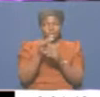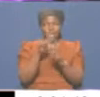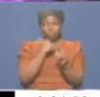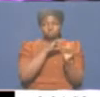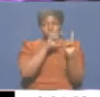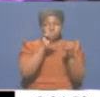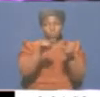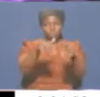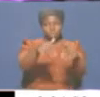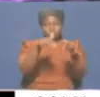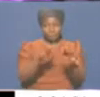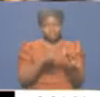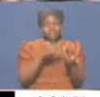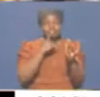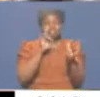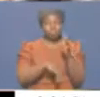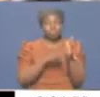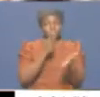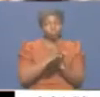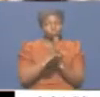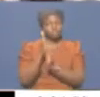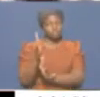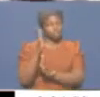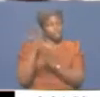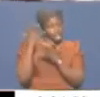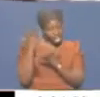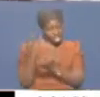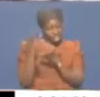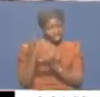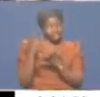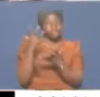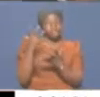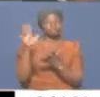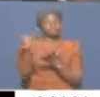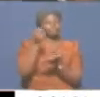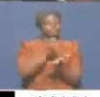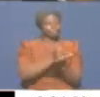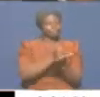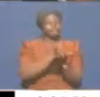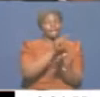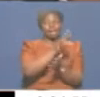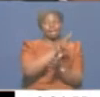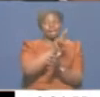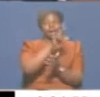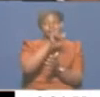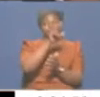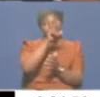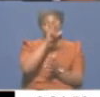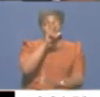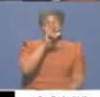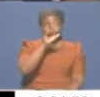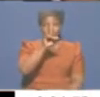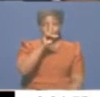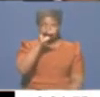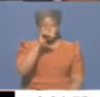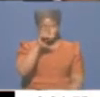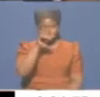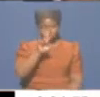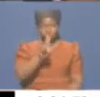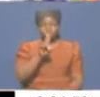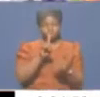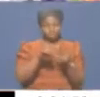despite the heavy presence of security forces that include the Rapid Deployment Unit, the General Service Unit, the Anti-Stock Theft Unit and